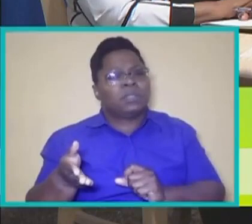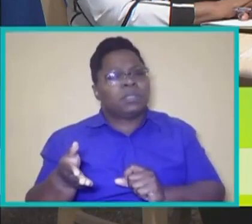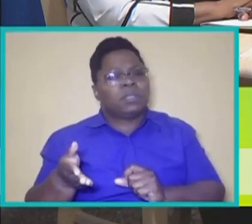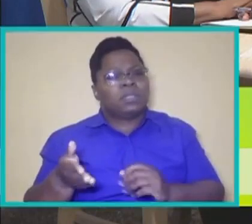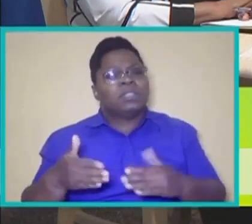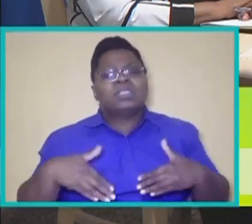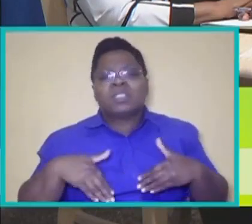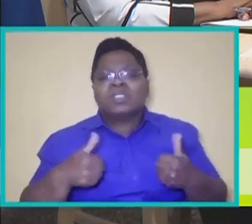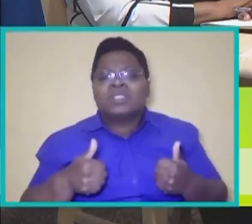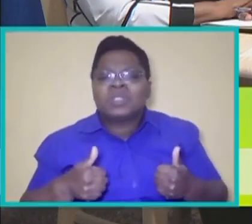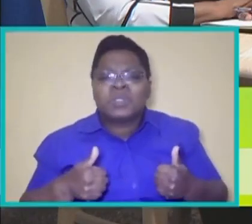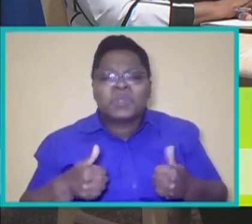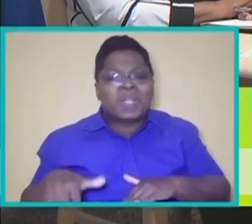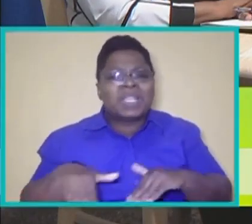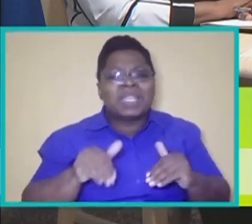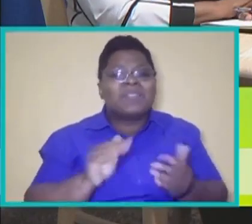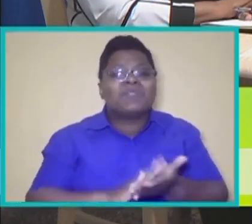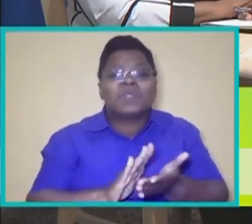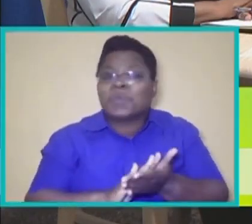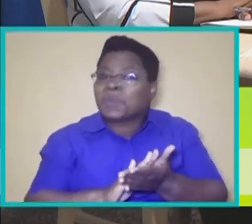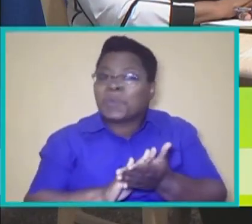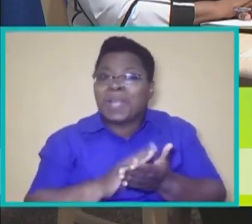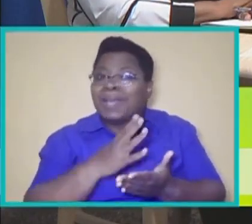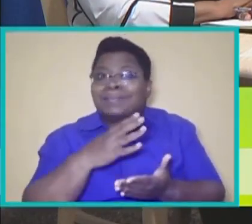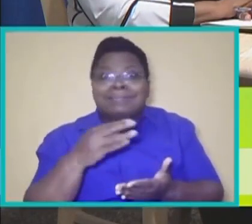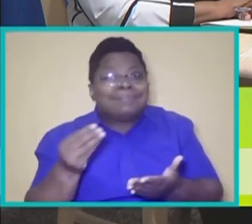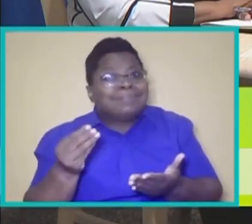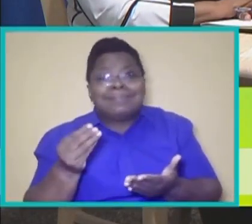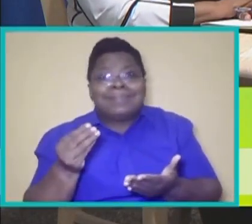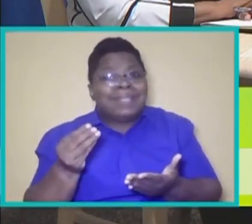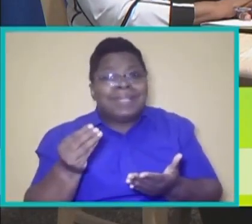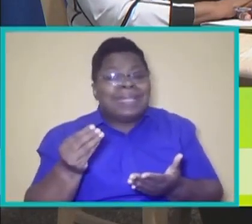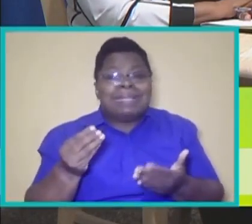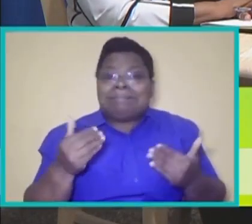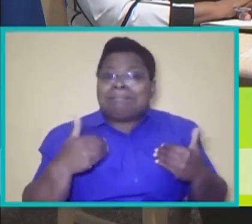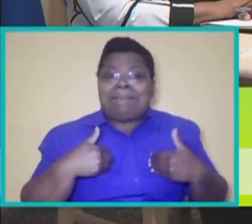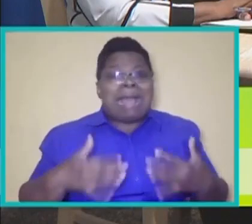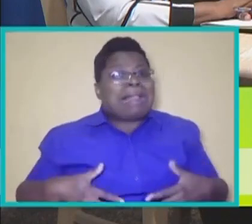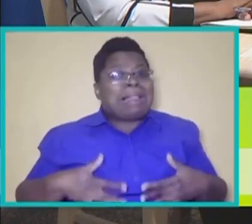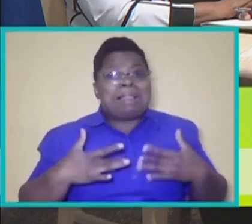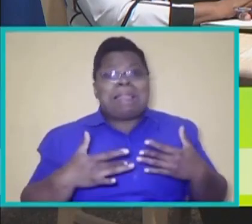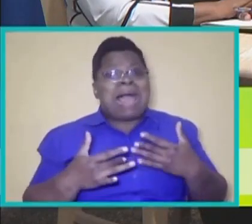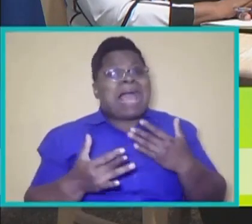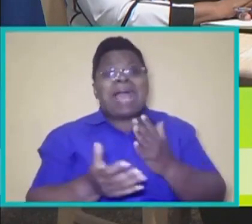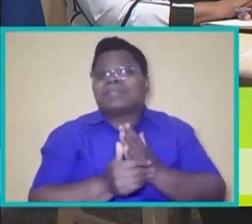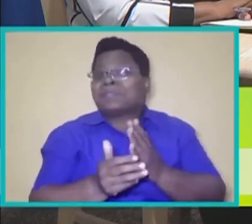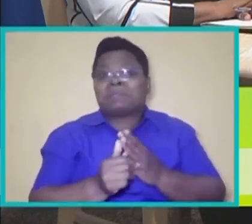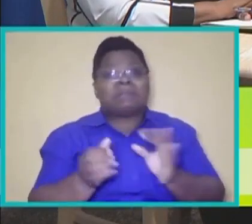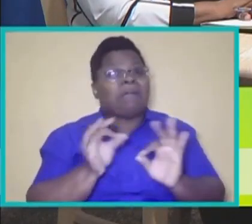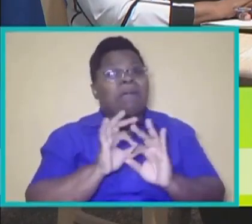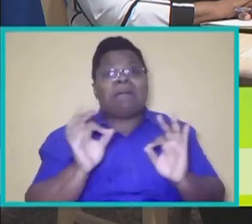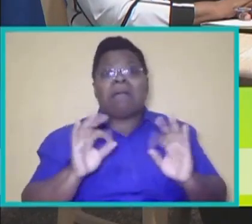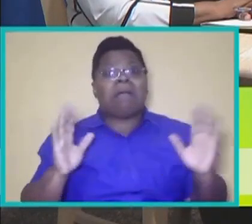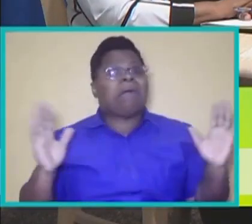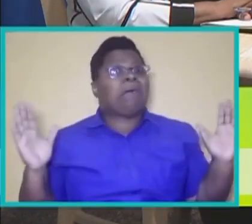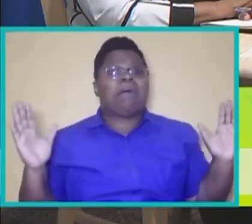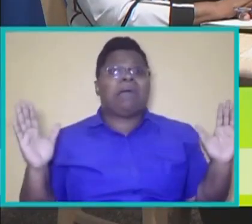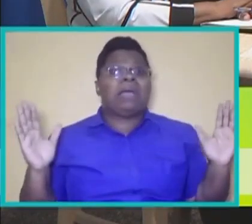their subjects at CXC level or A level, but they do not have